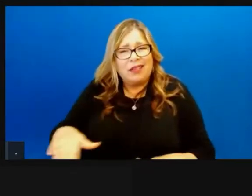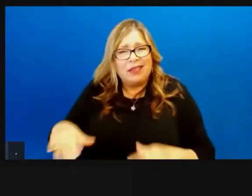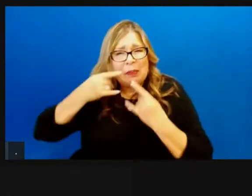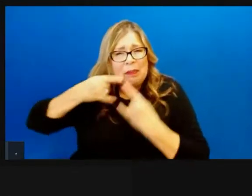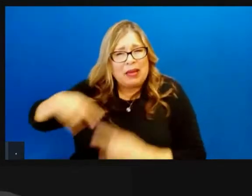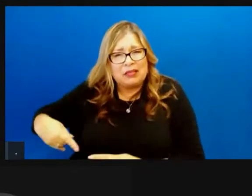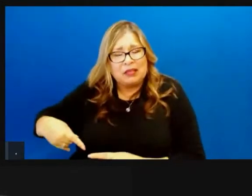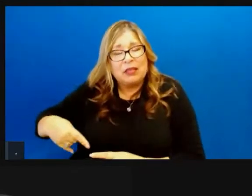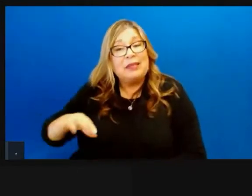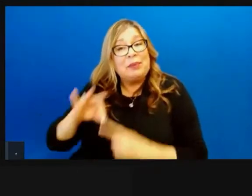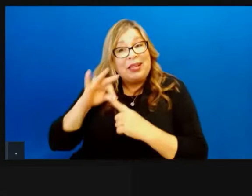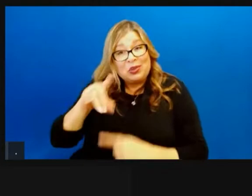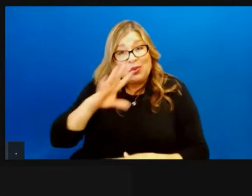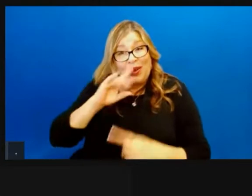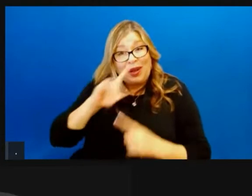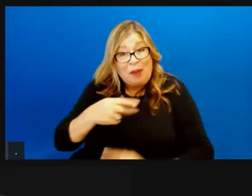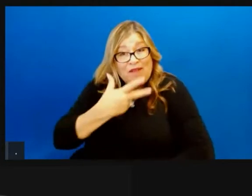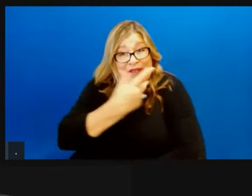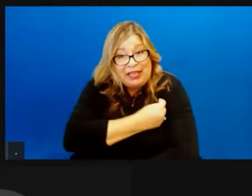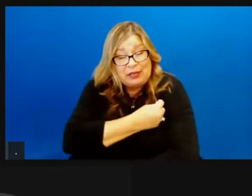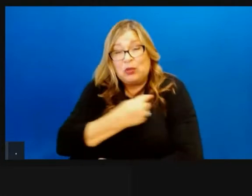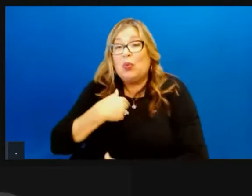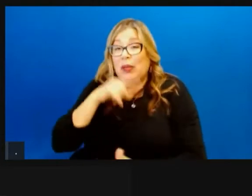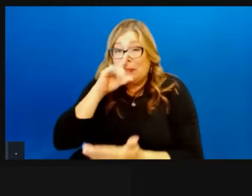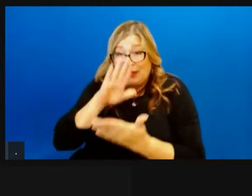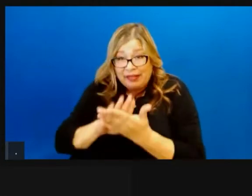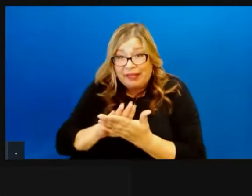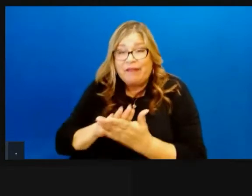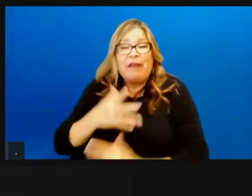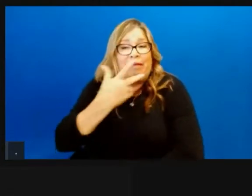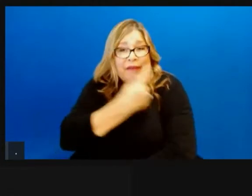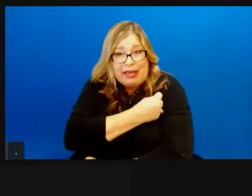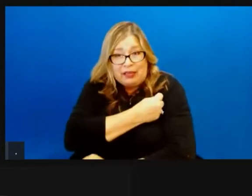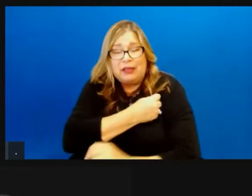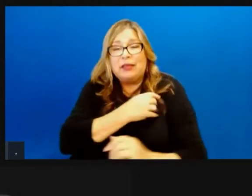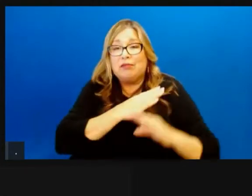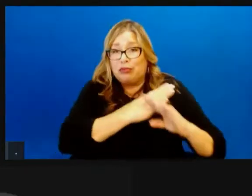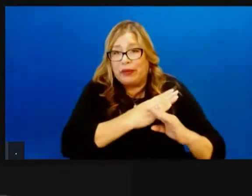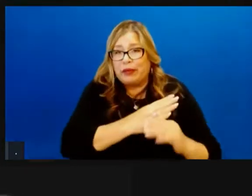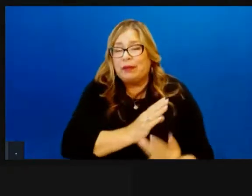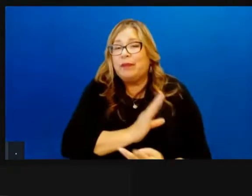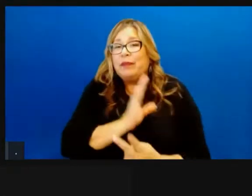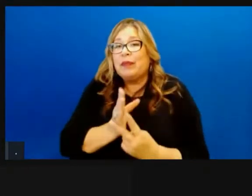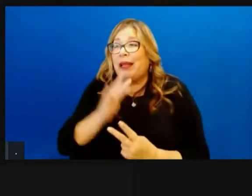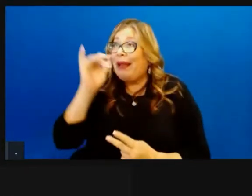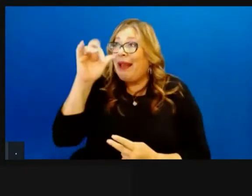now take, if we believe in the air filtration systems, and we believe in the mitigation efforts.